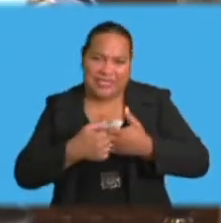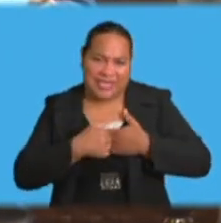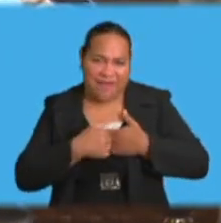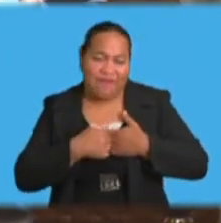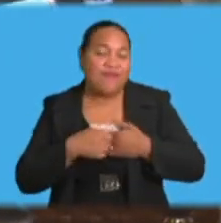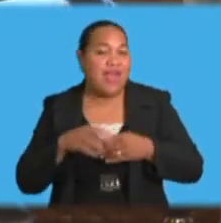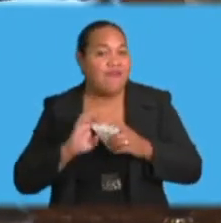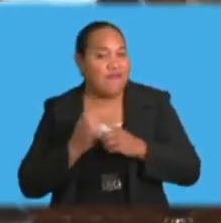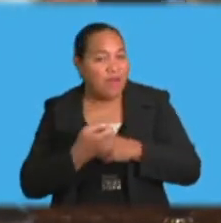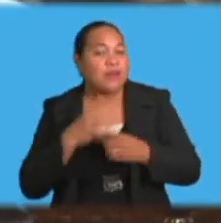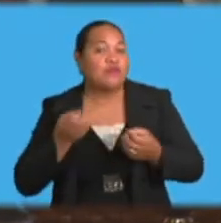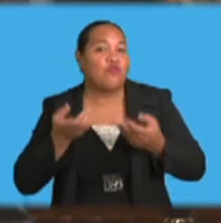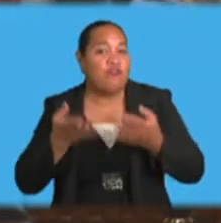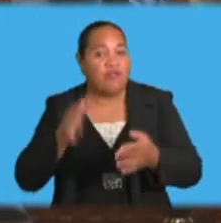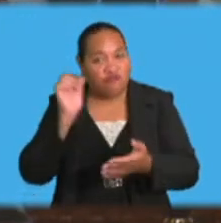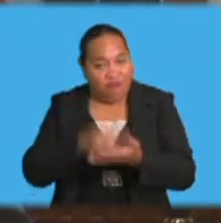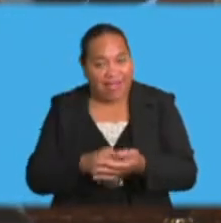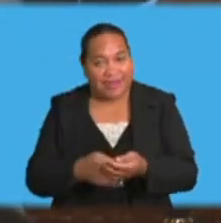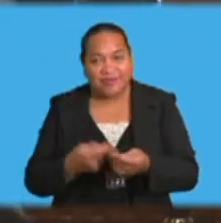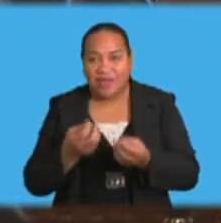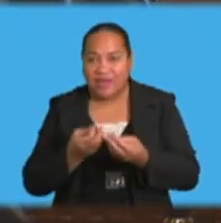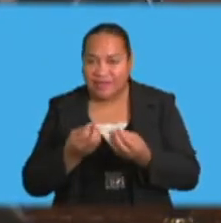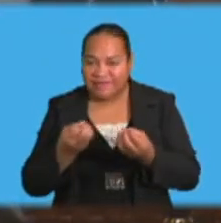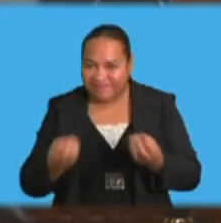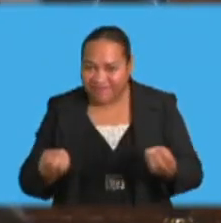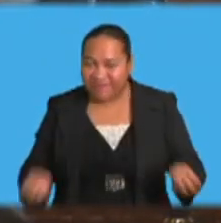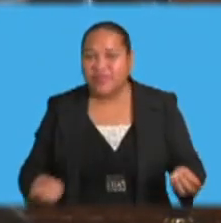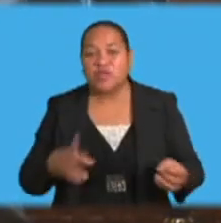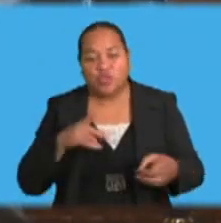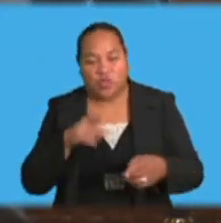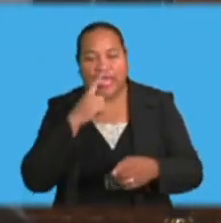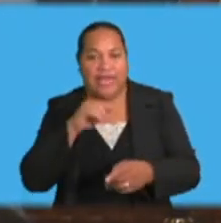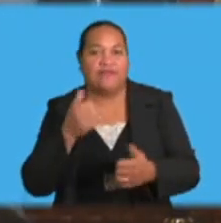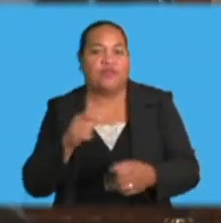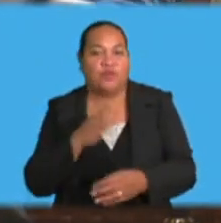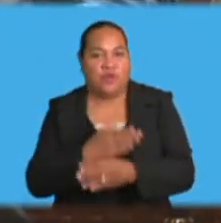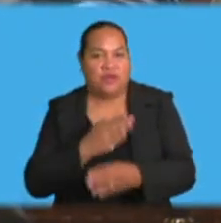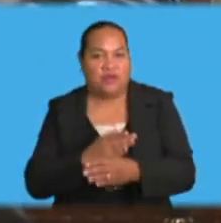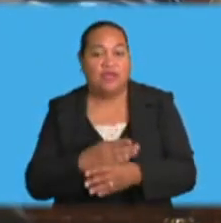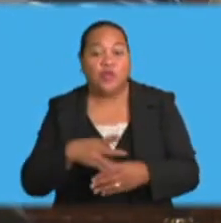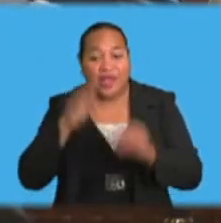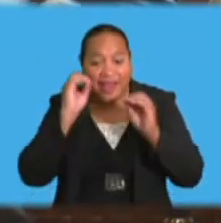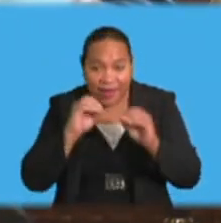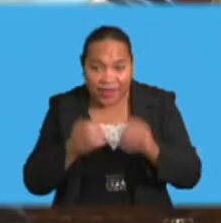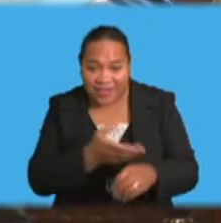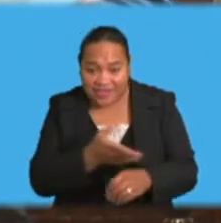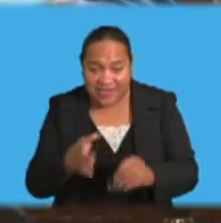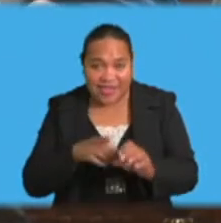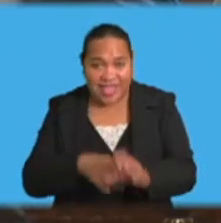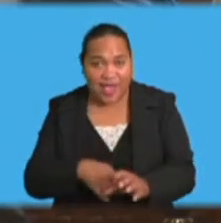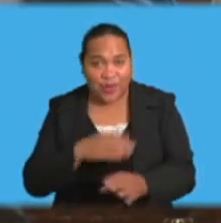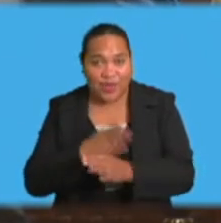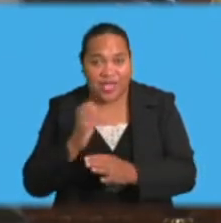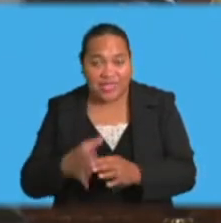by providing the right tools and training to complete their work safely, educating young workers about workplace health